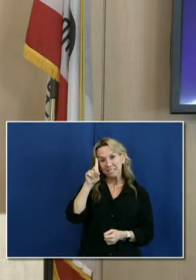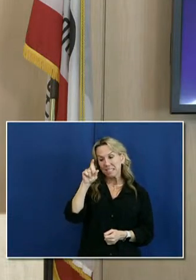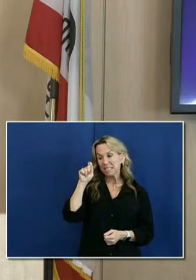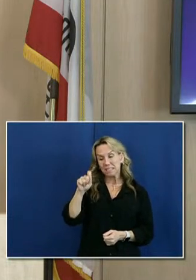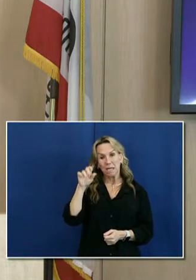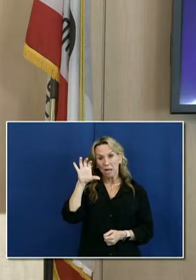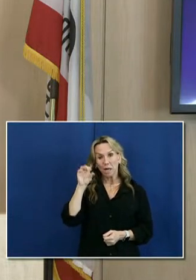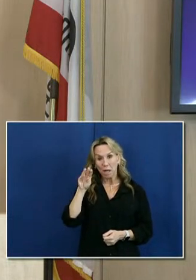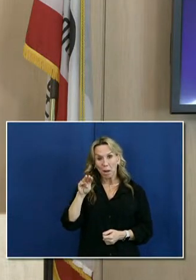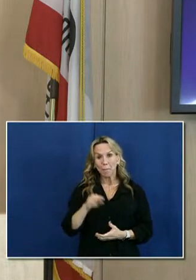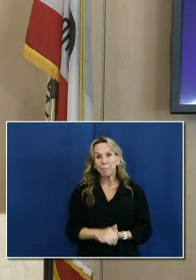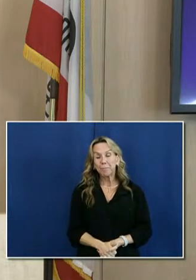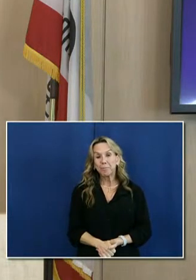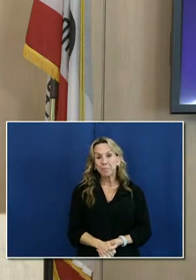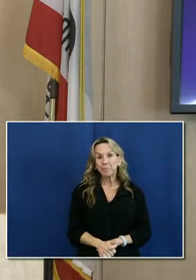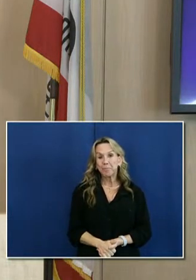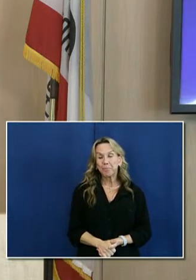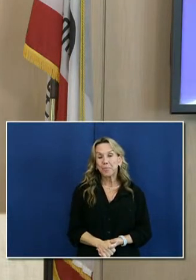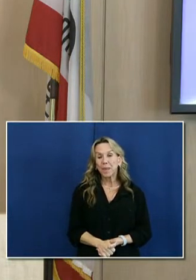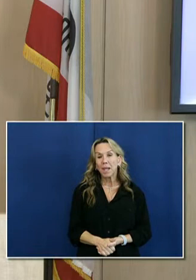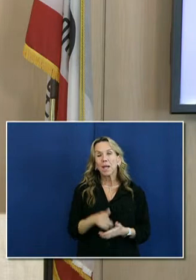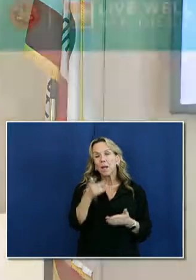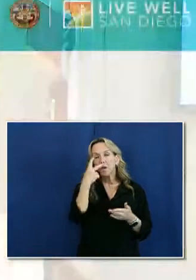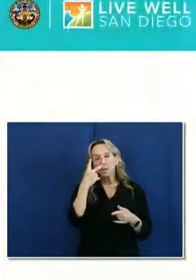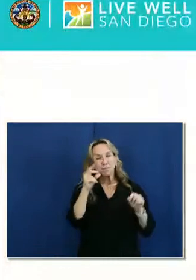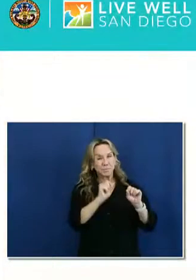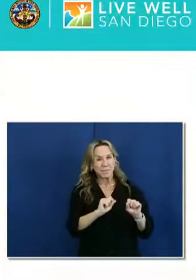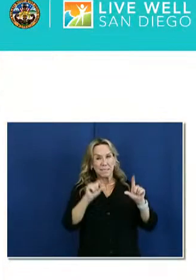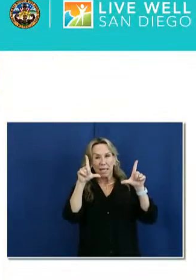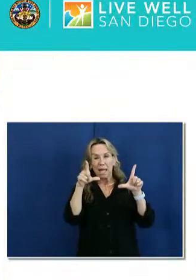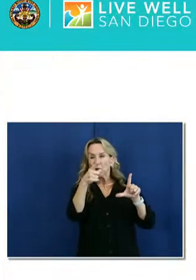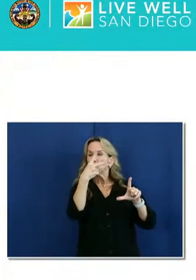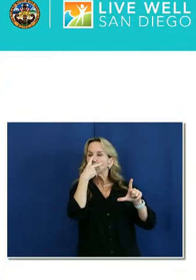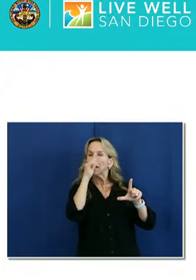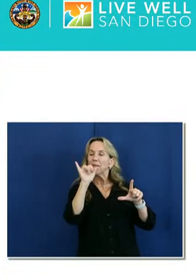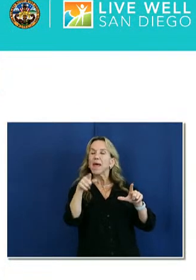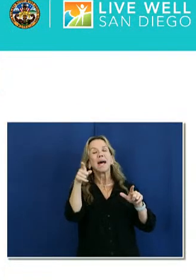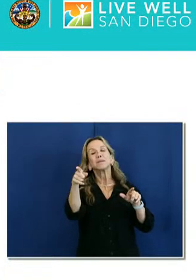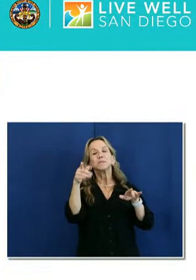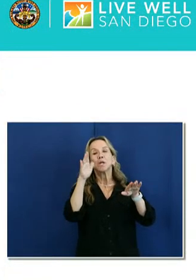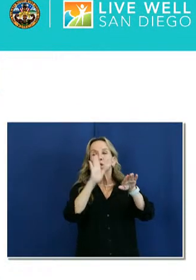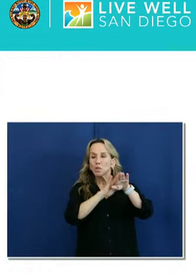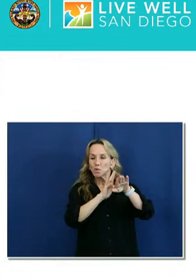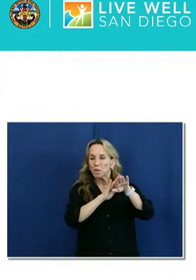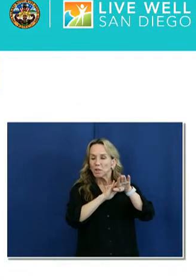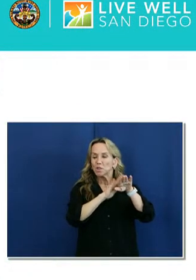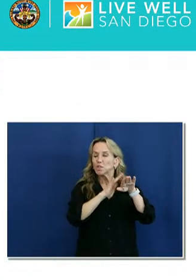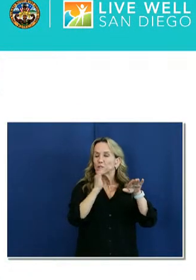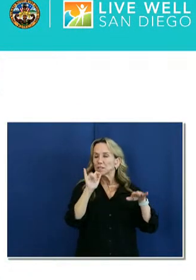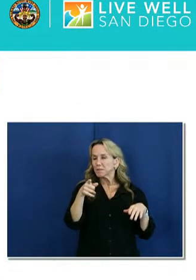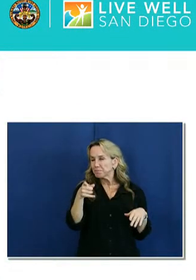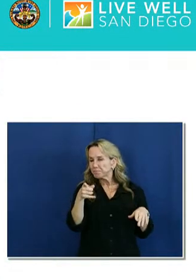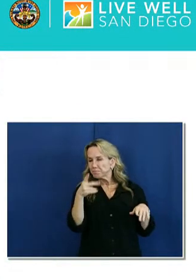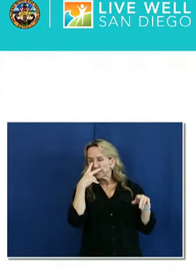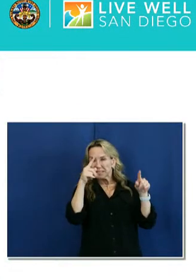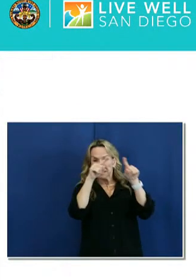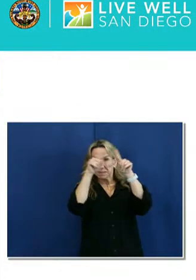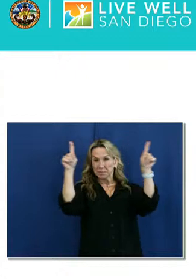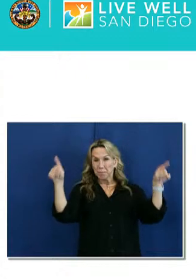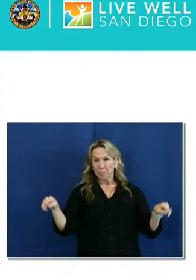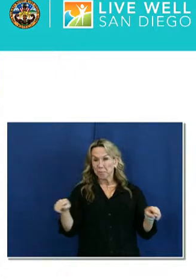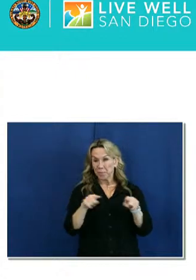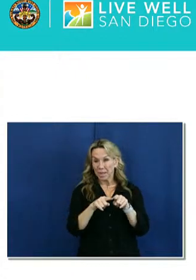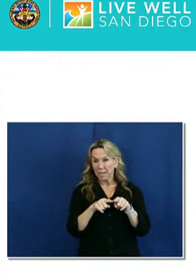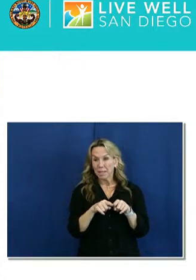www.coronavirus-sd.com. Now, on this next slide, it shows our triggers dashboard, where there are 2